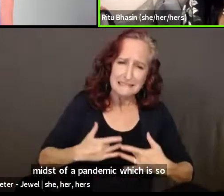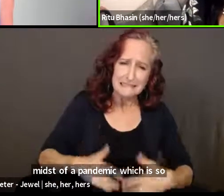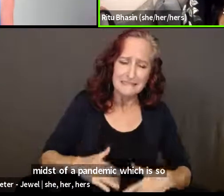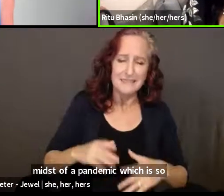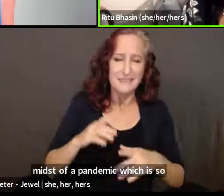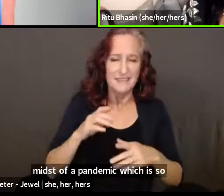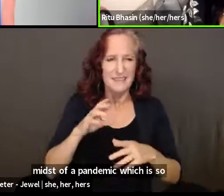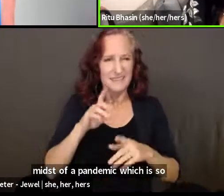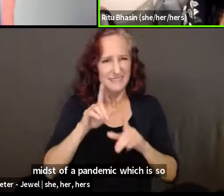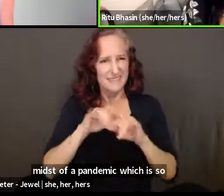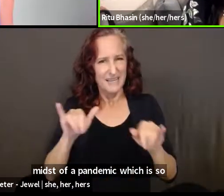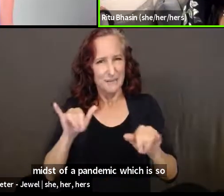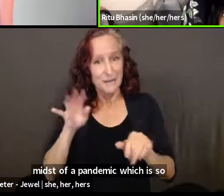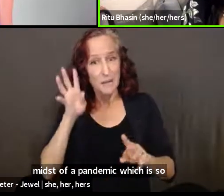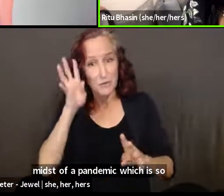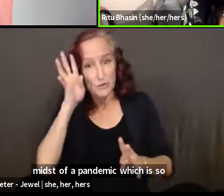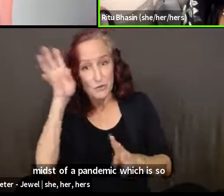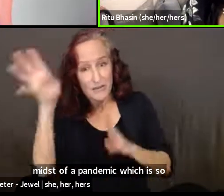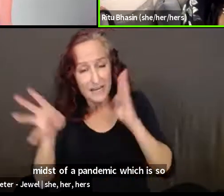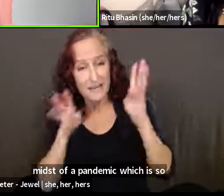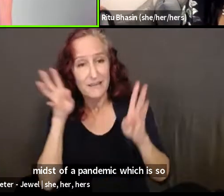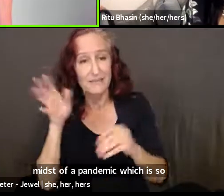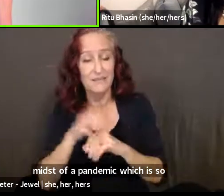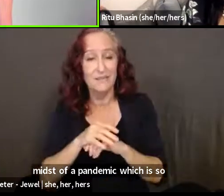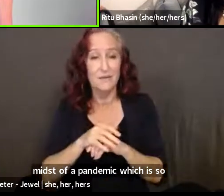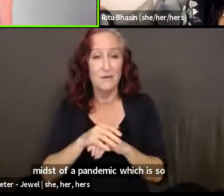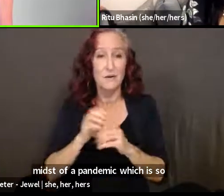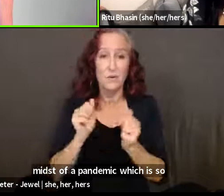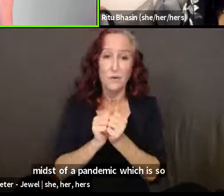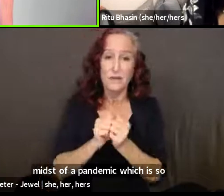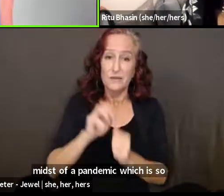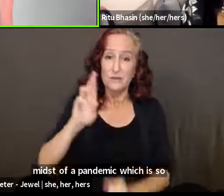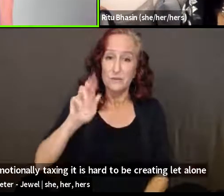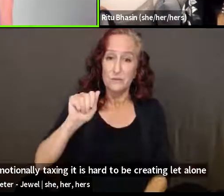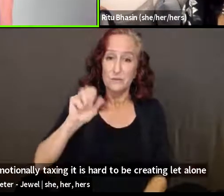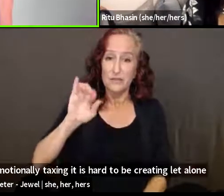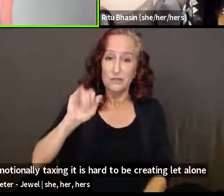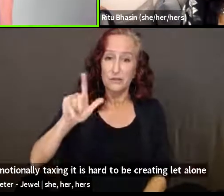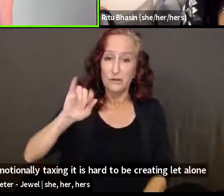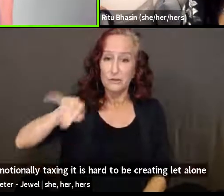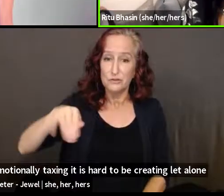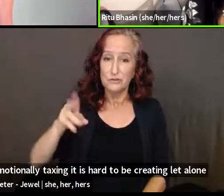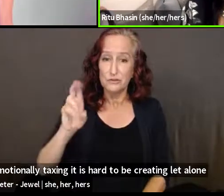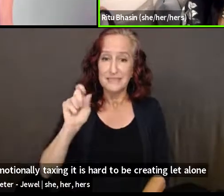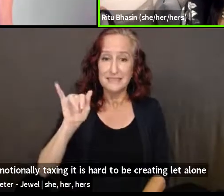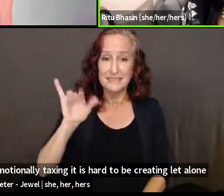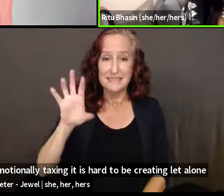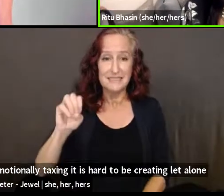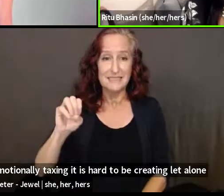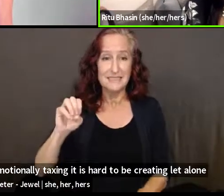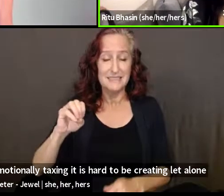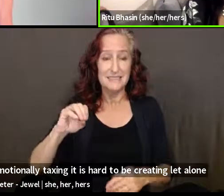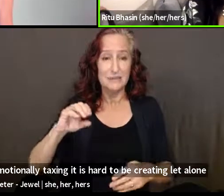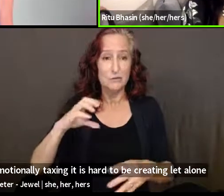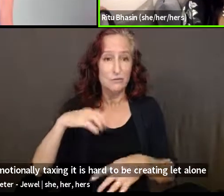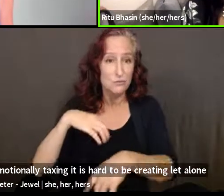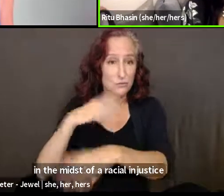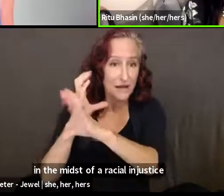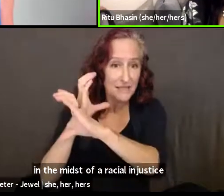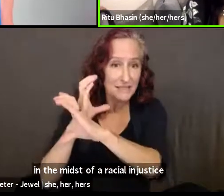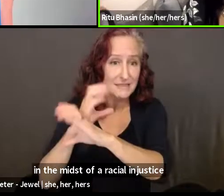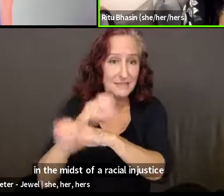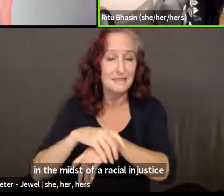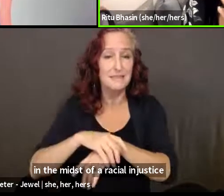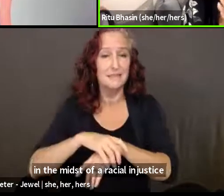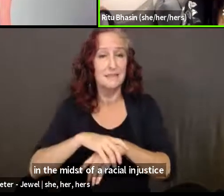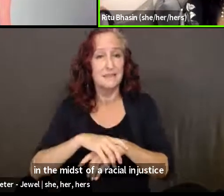alone in the midst of a racial injustice crisis, let alone with business challenges and having to